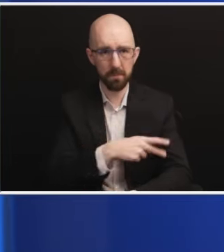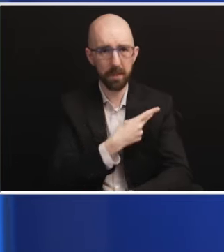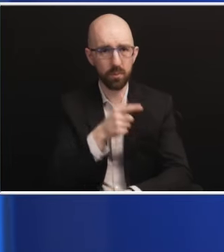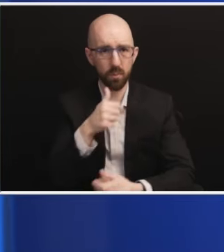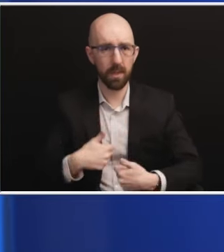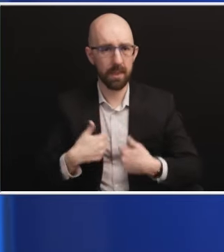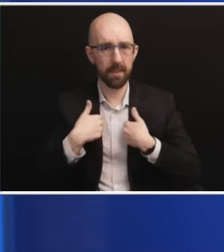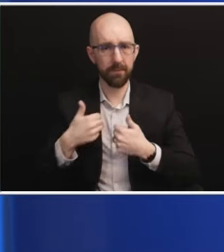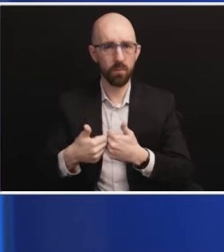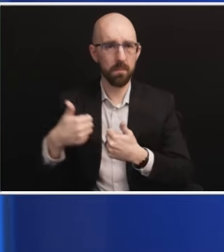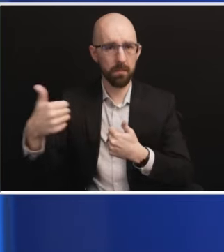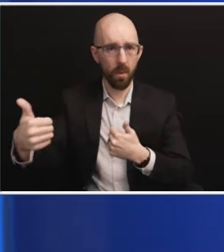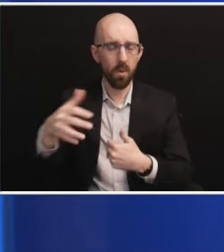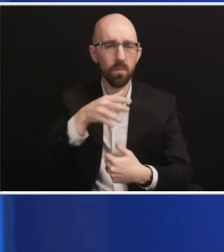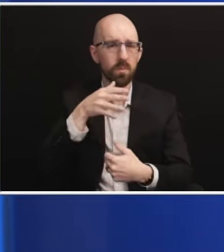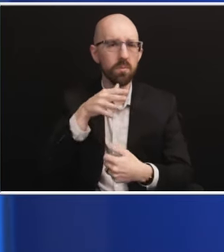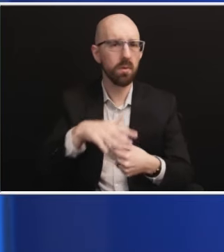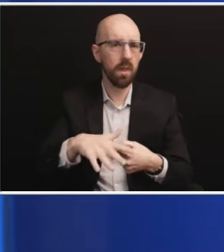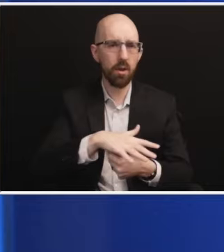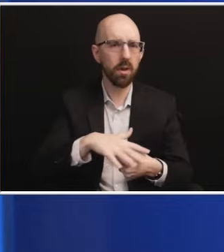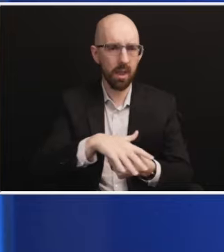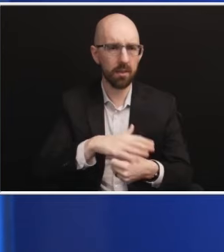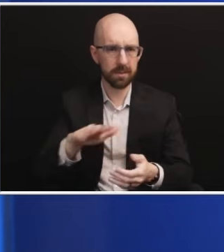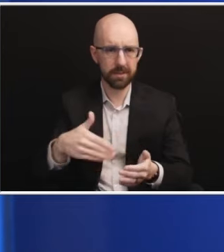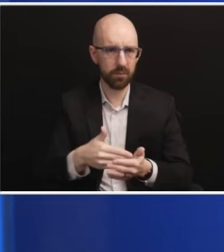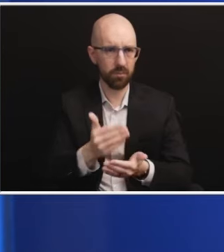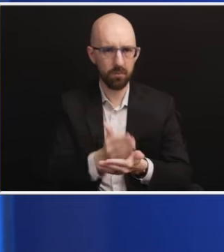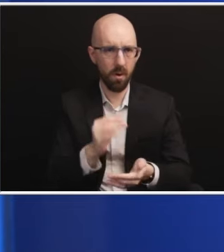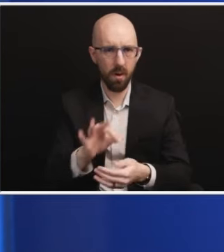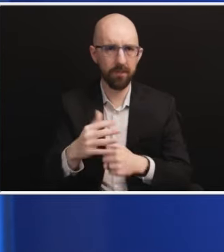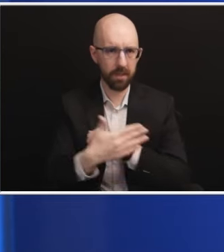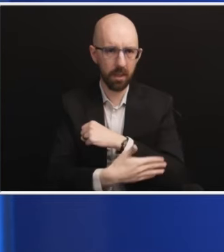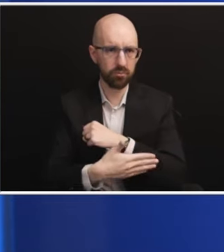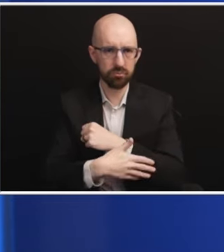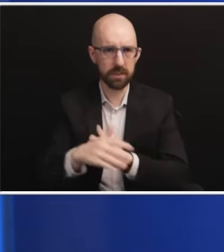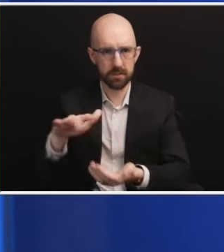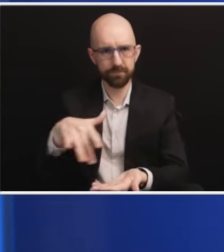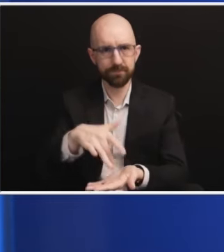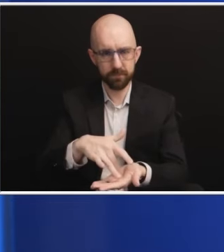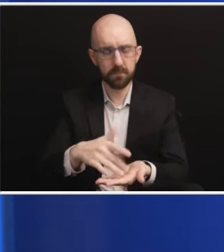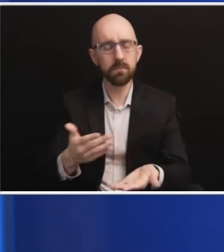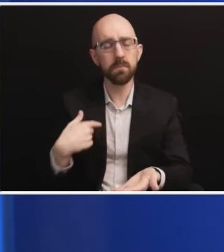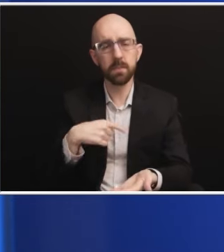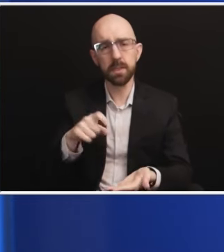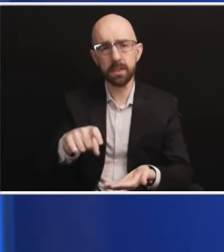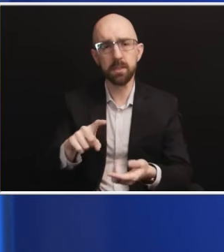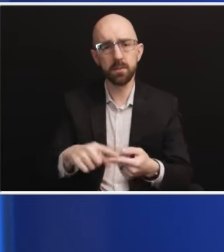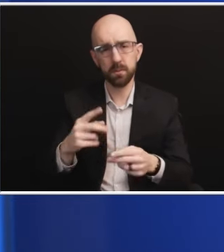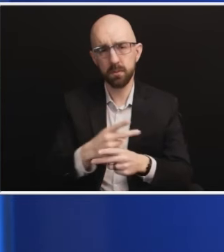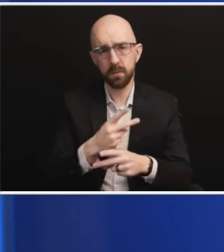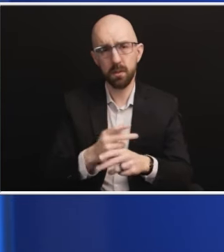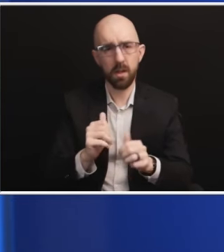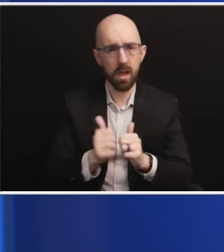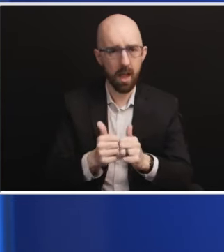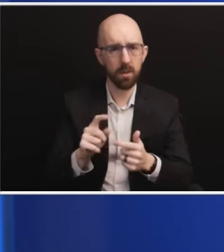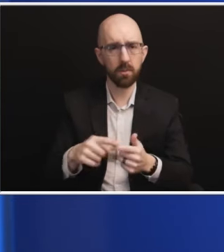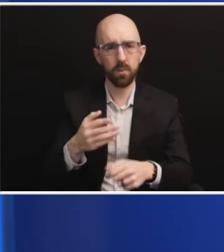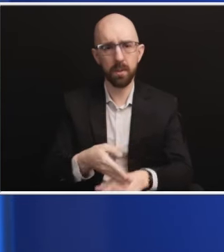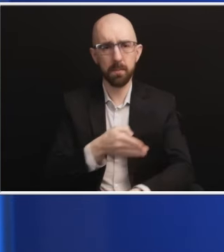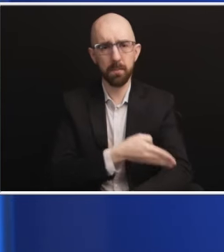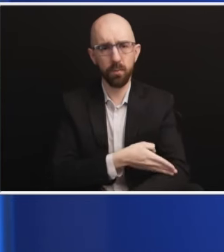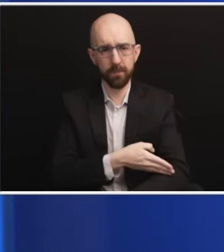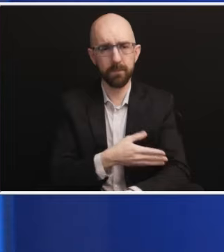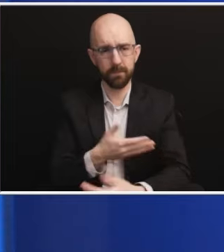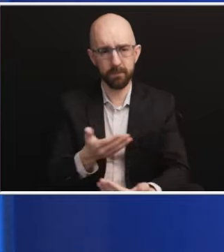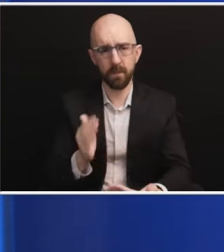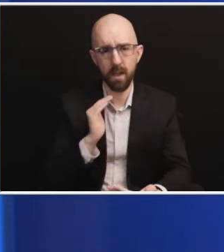rural areas in the central part of the nation. And we need to figure out how to improve or